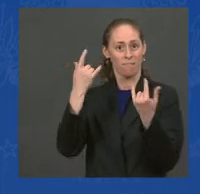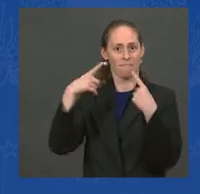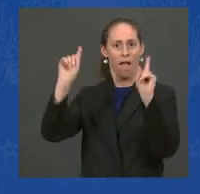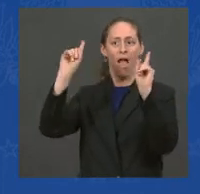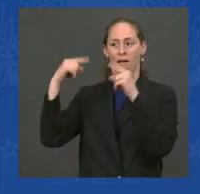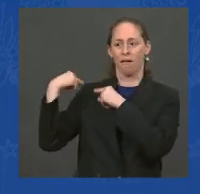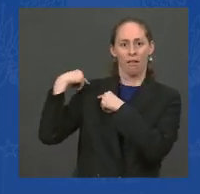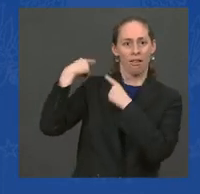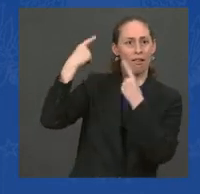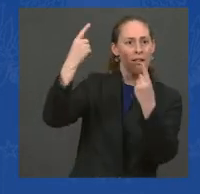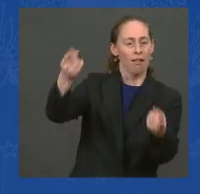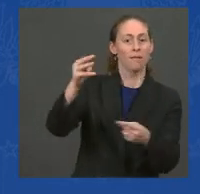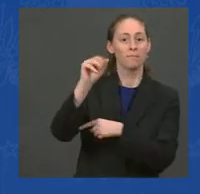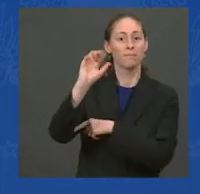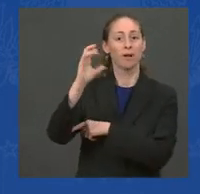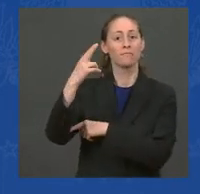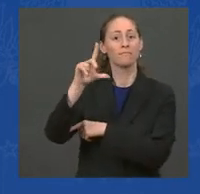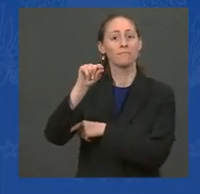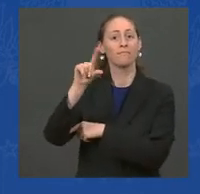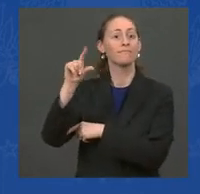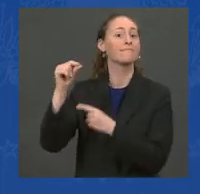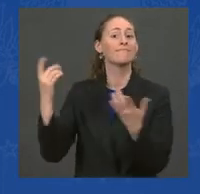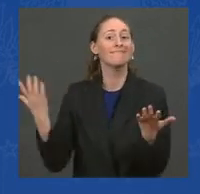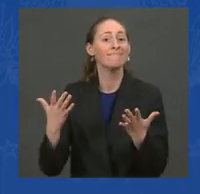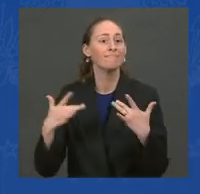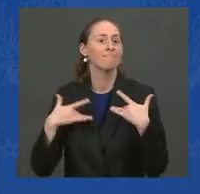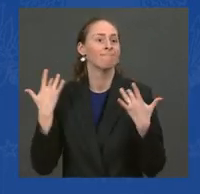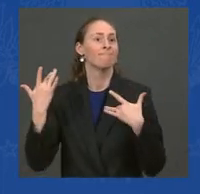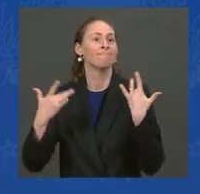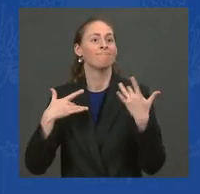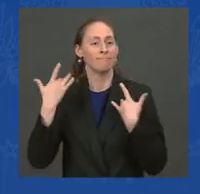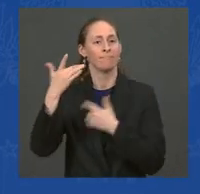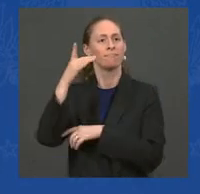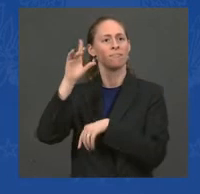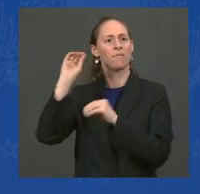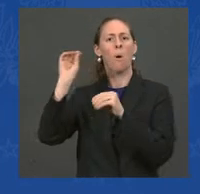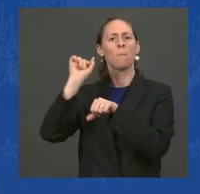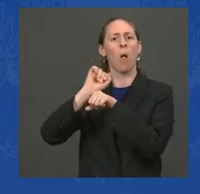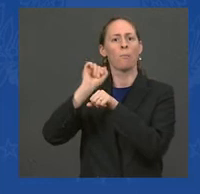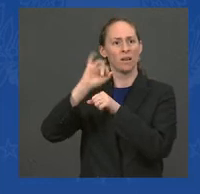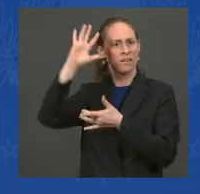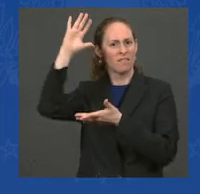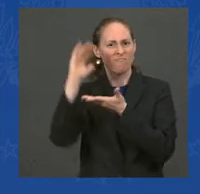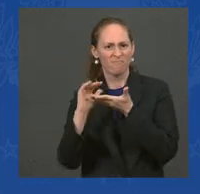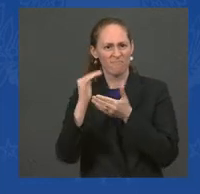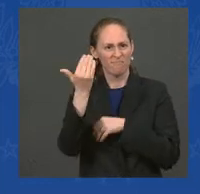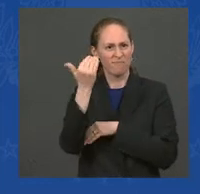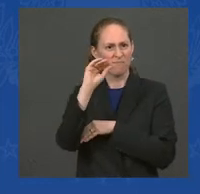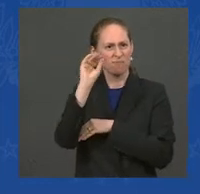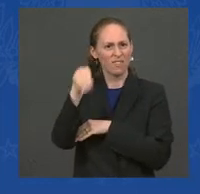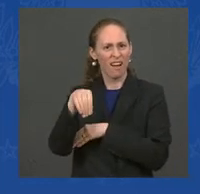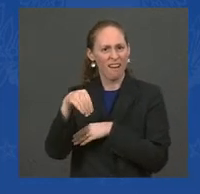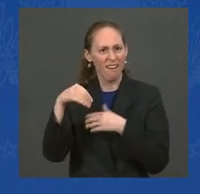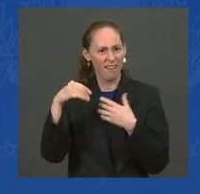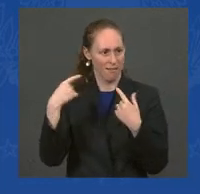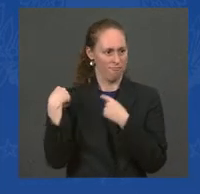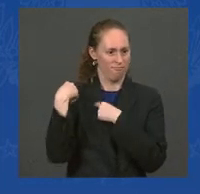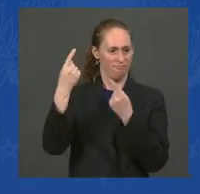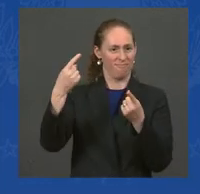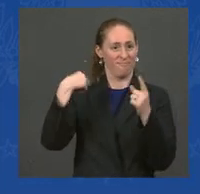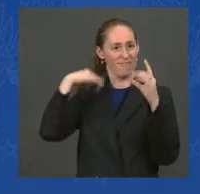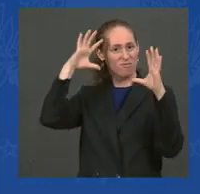below 5%. In just 8 months since I became president, in the midst of a grave public health and economic